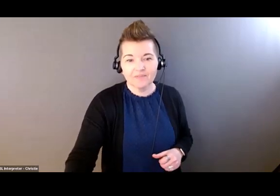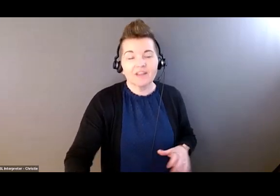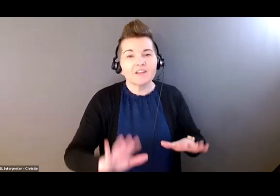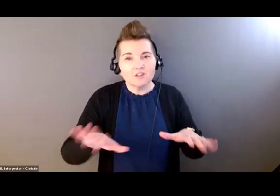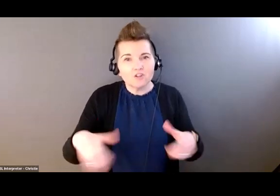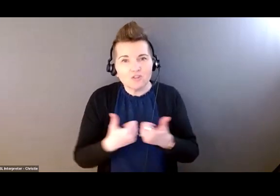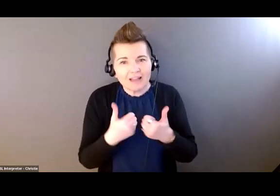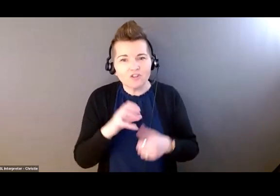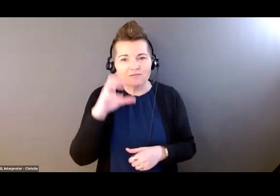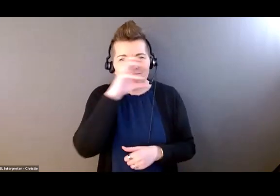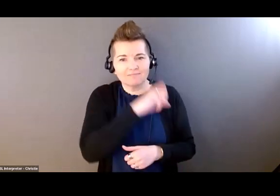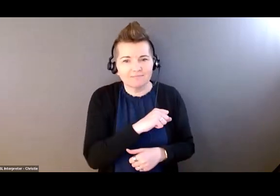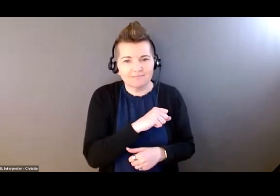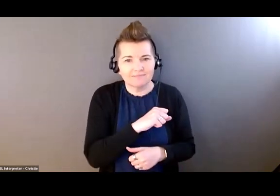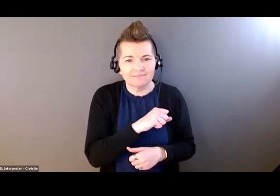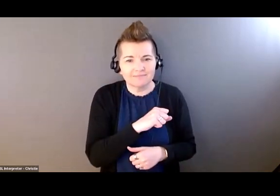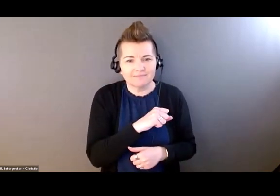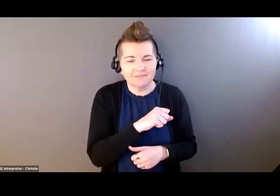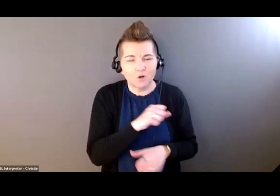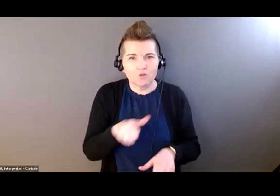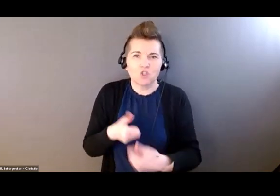how safe do you think they feel?